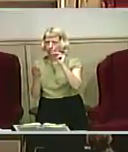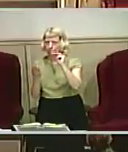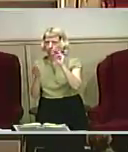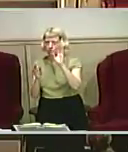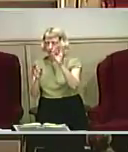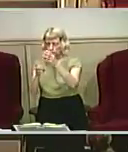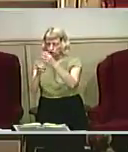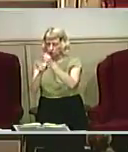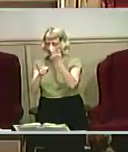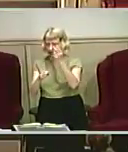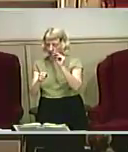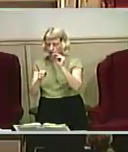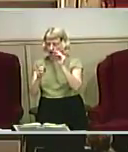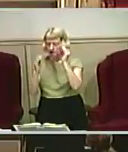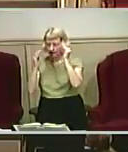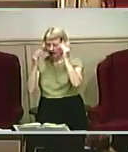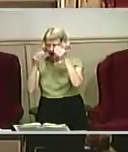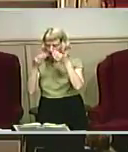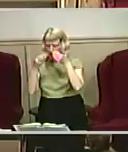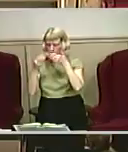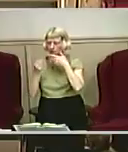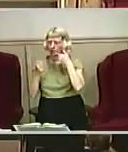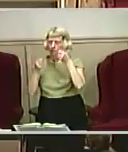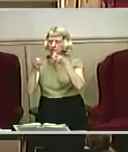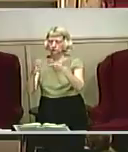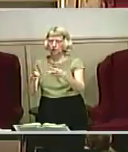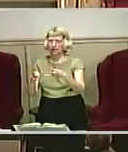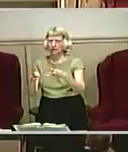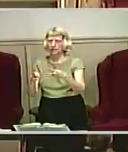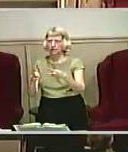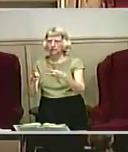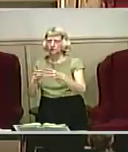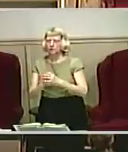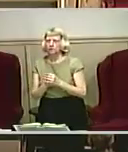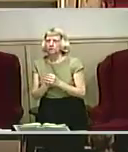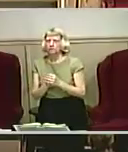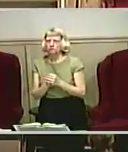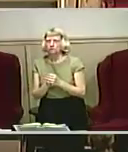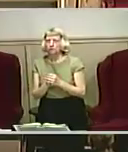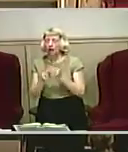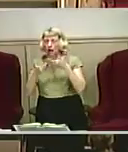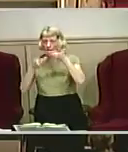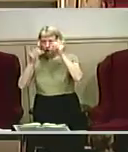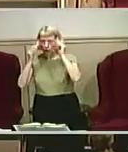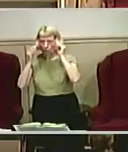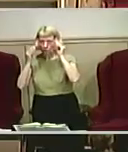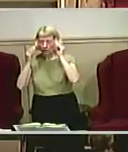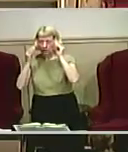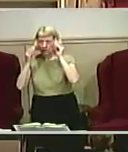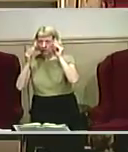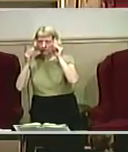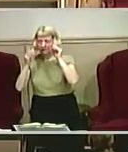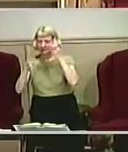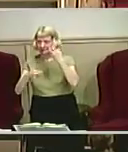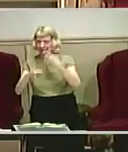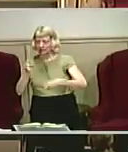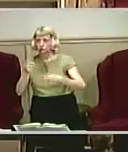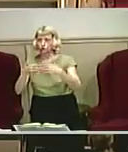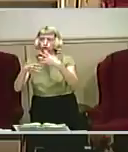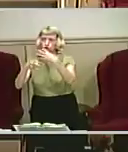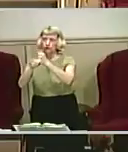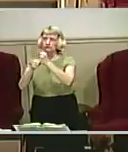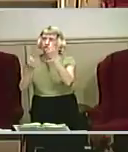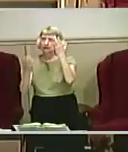Trust Him with my eyes closed is probably the best way we can do it. Amen. That's right. Because with our eyes open, we have a hard time trusting.